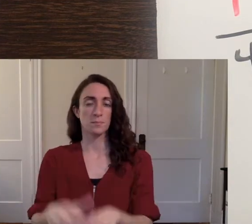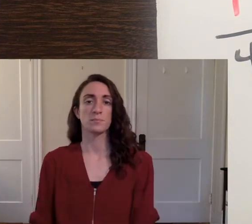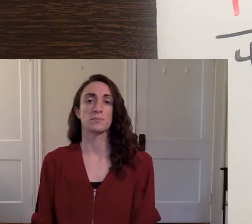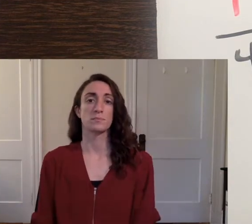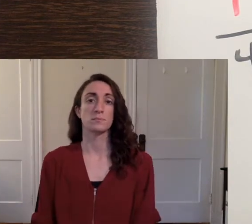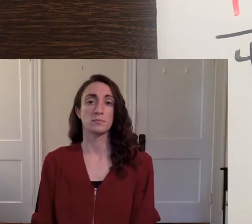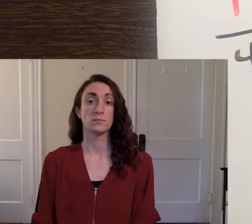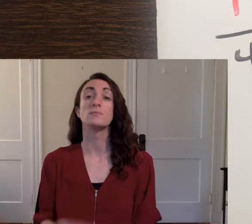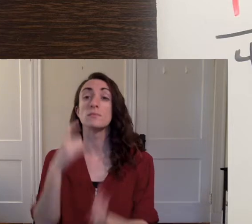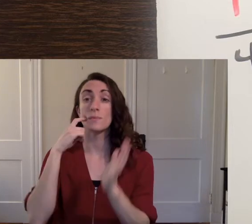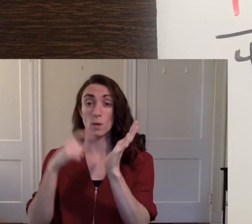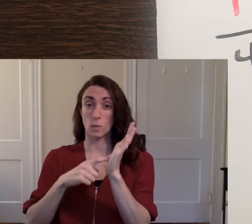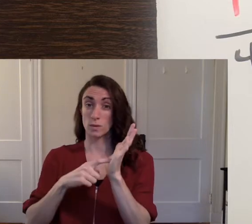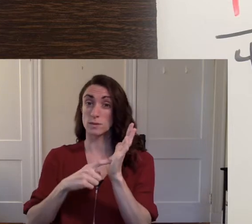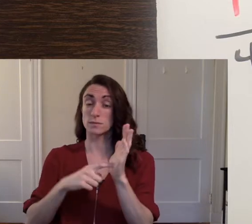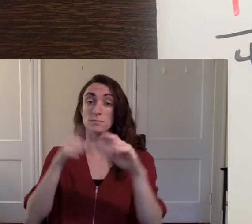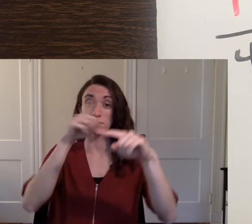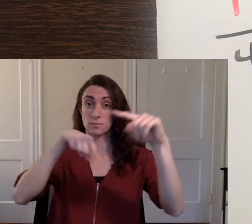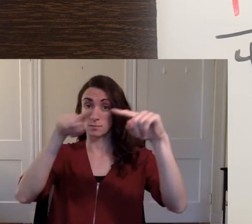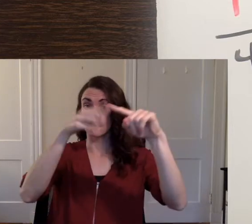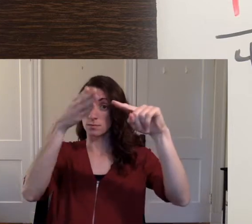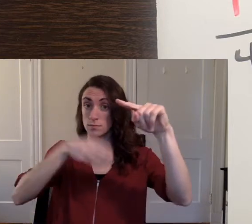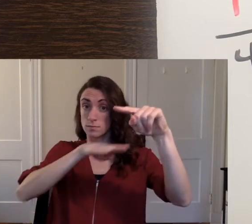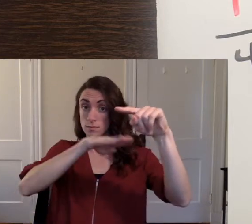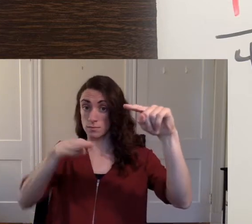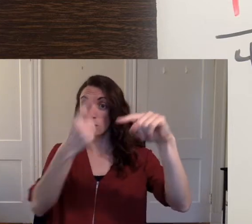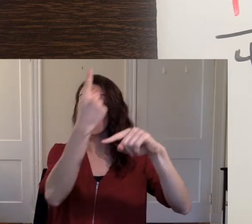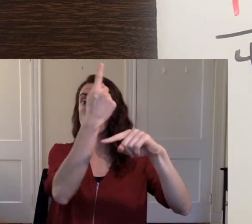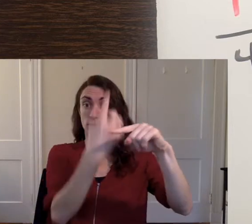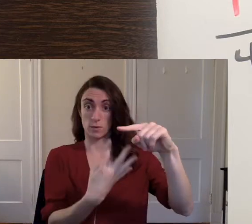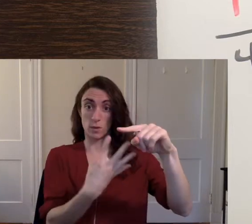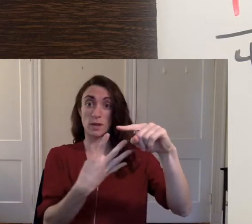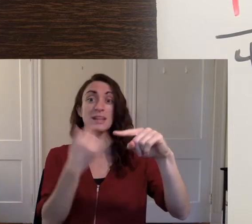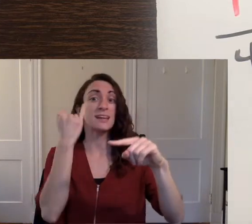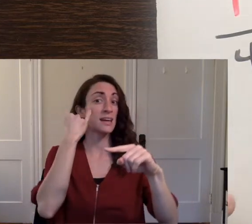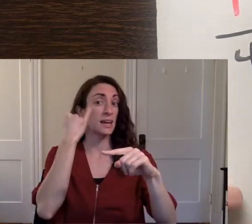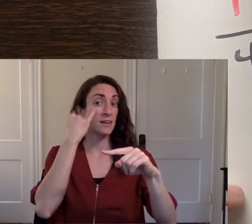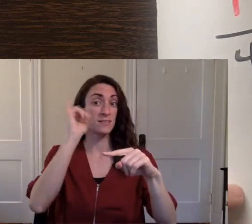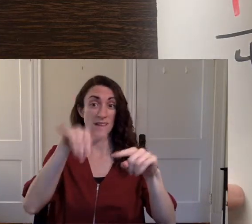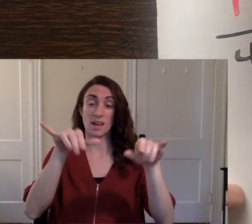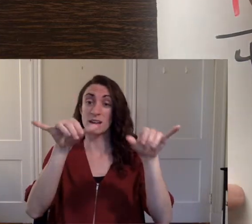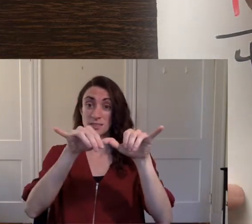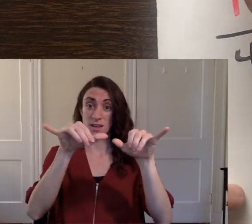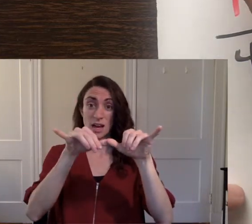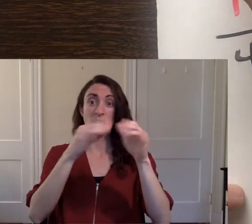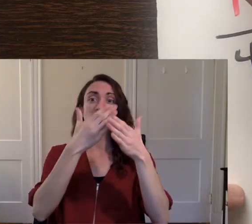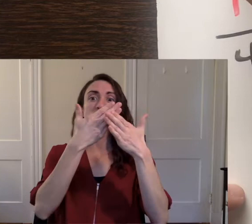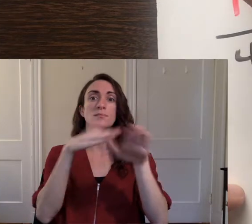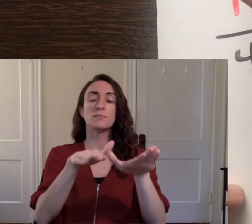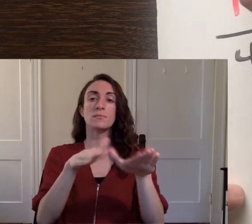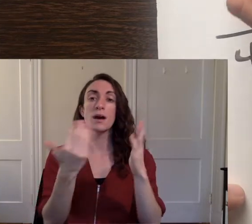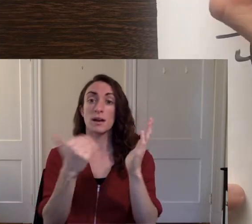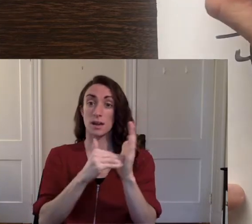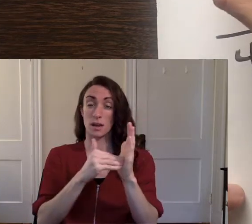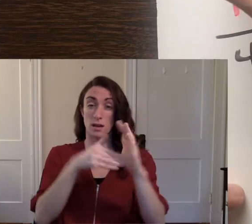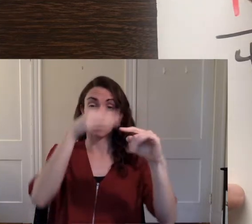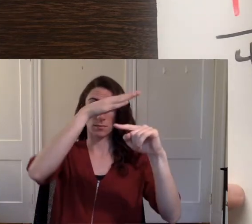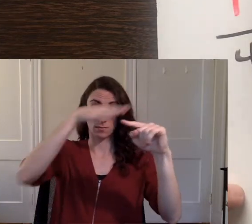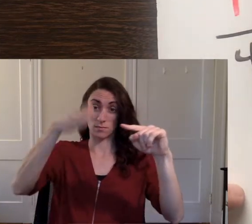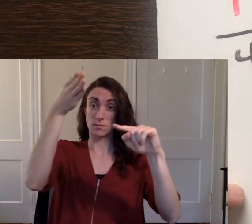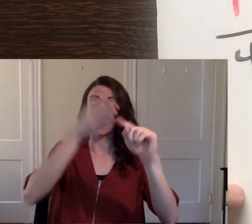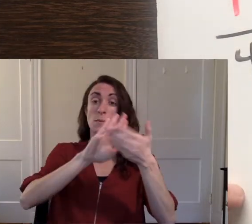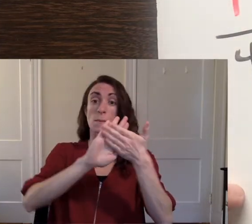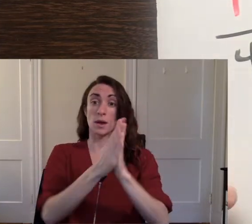to have the same denominator, to be talking about the same size piece. If you look at this circle that's divided into fourths, you might notice that